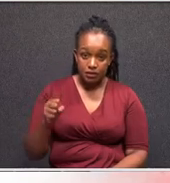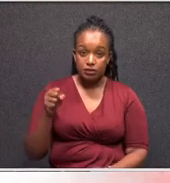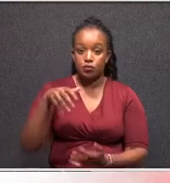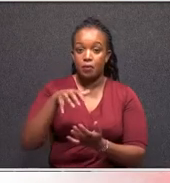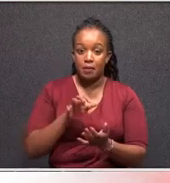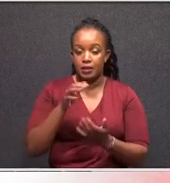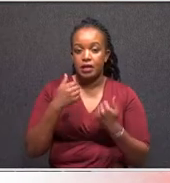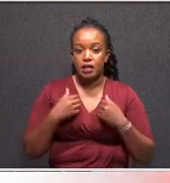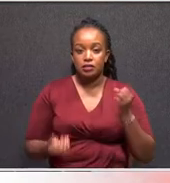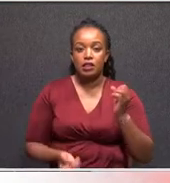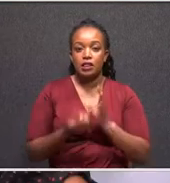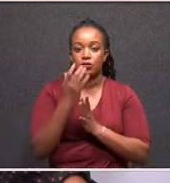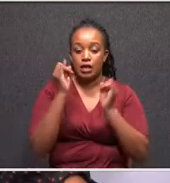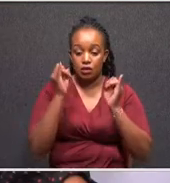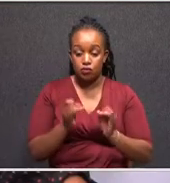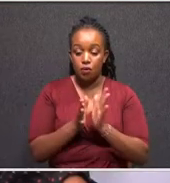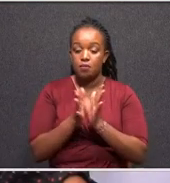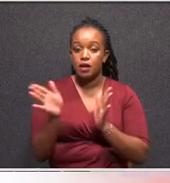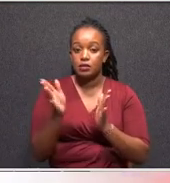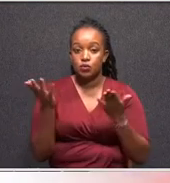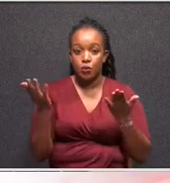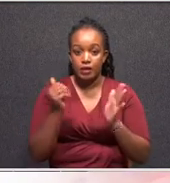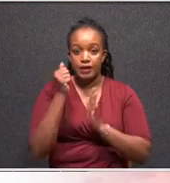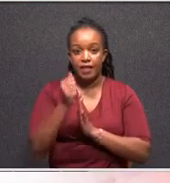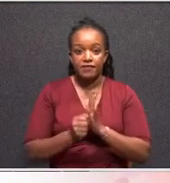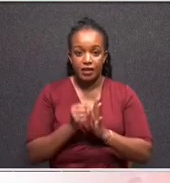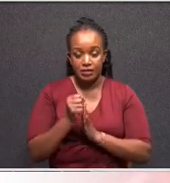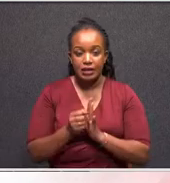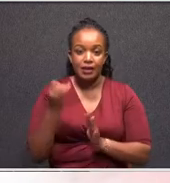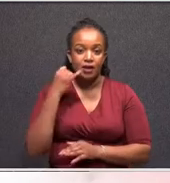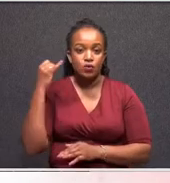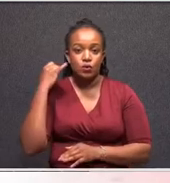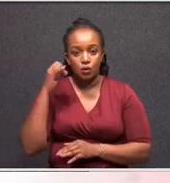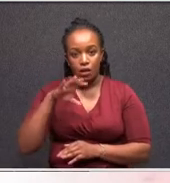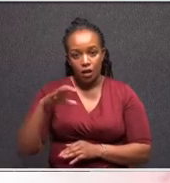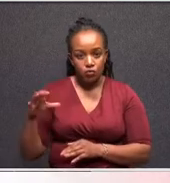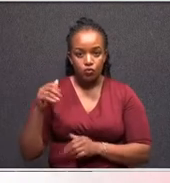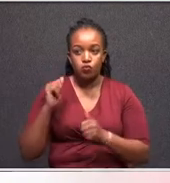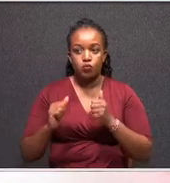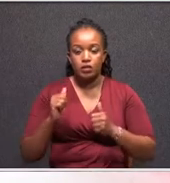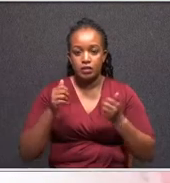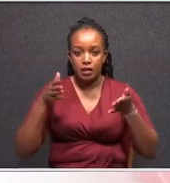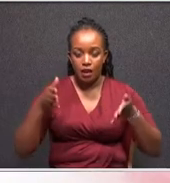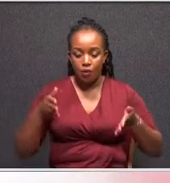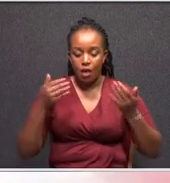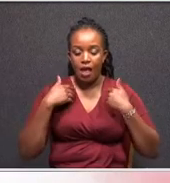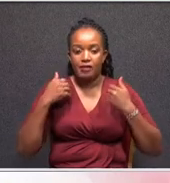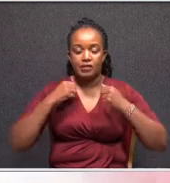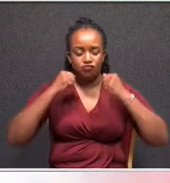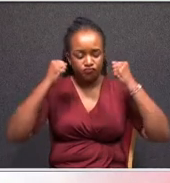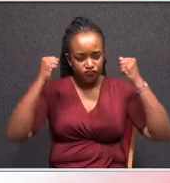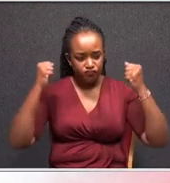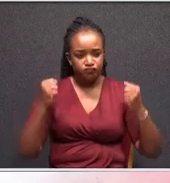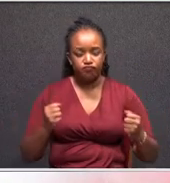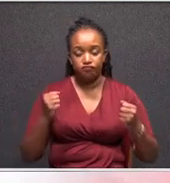in Naivasha, Nakuru County, as it seeks to strengthen its hold in the market, as Willy Dennis Njeru now reports a retail shop has promised